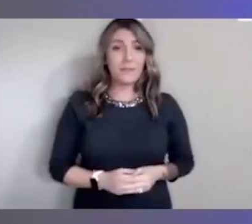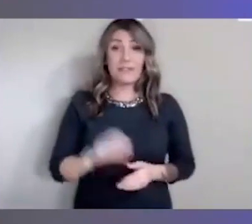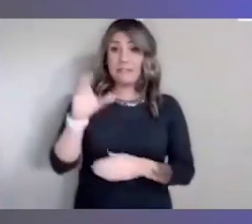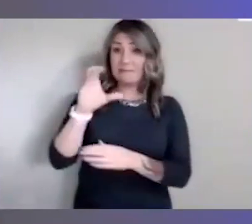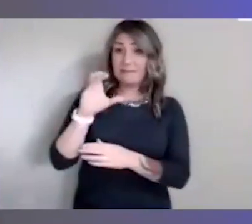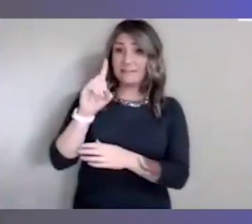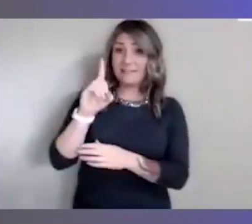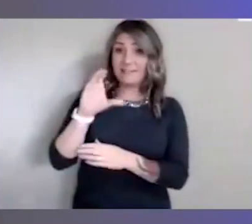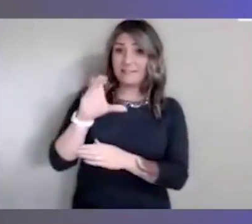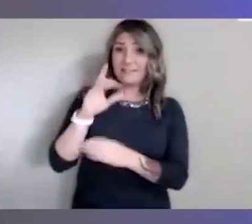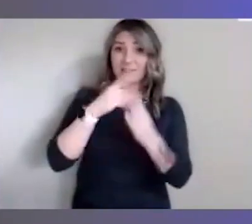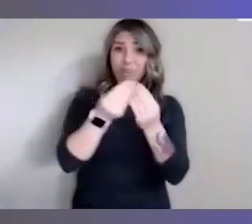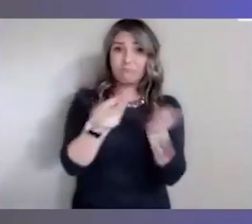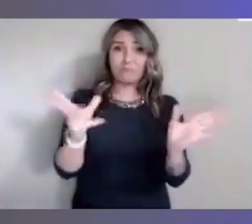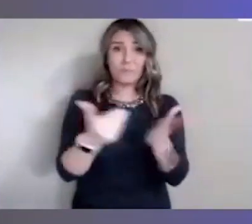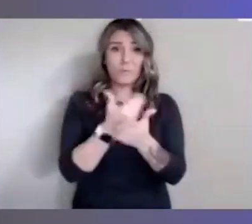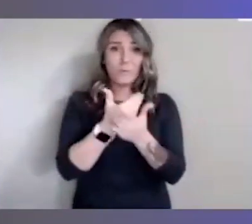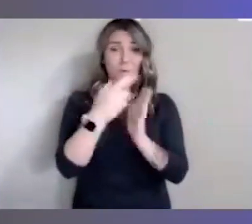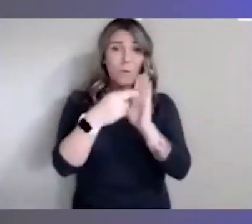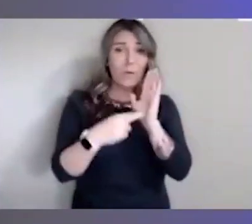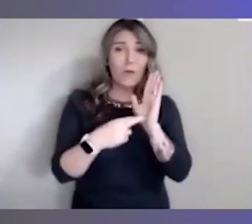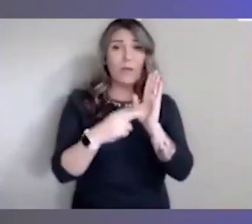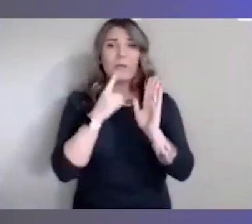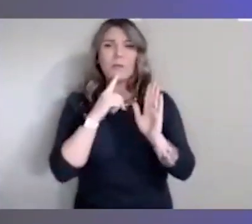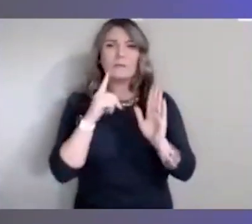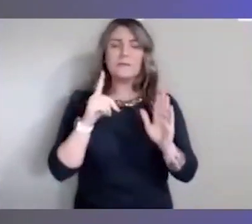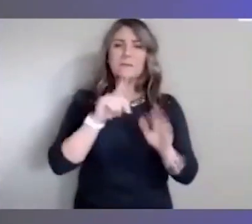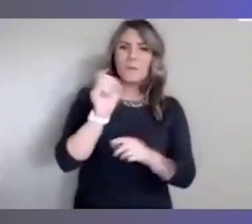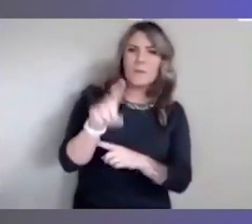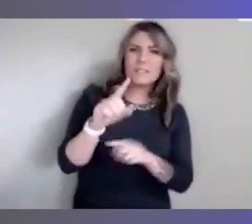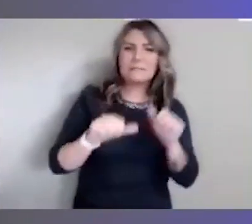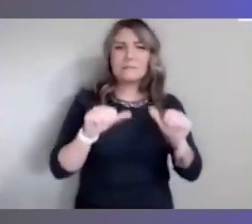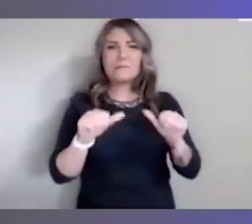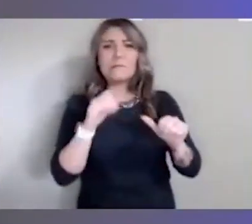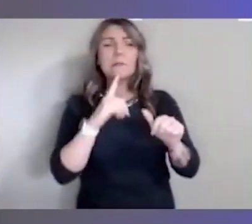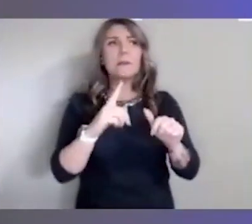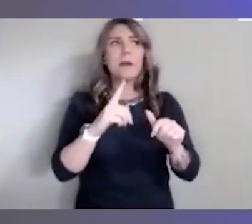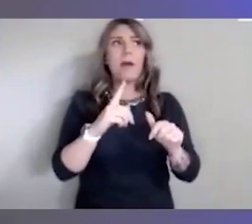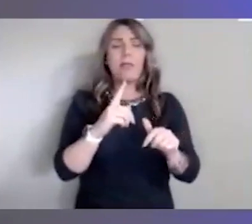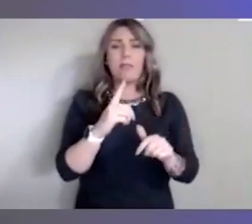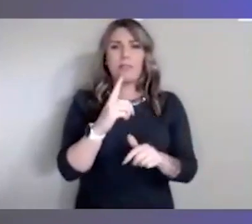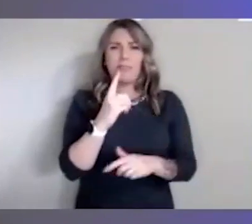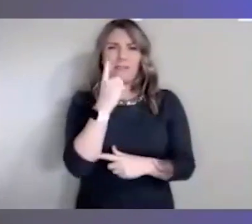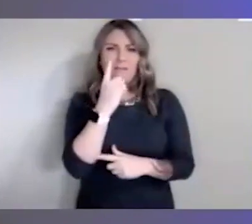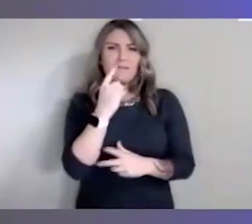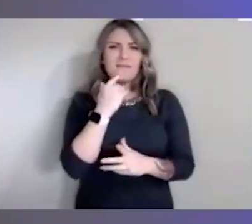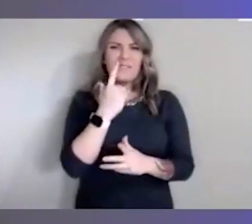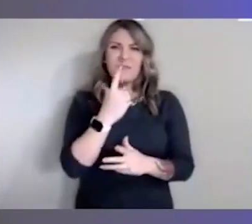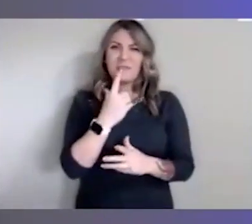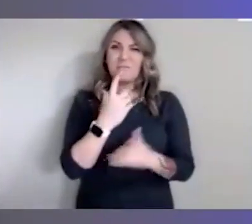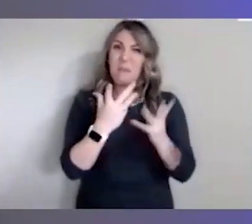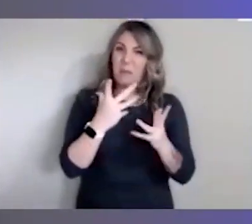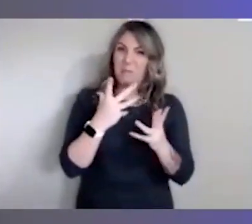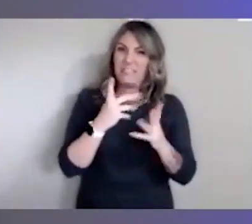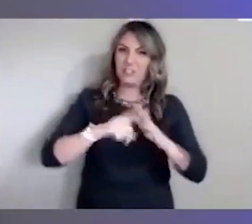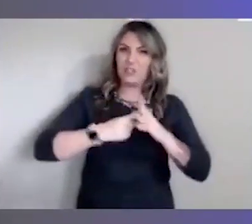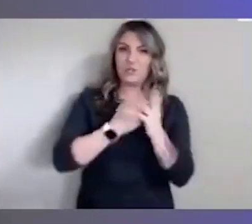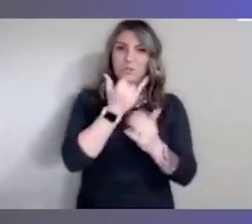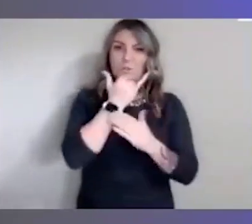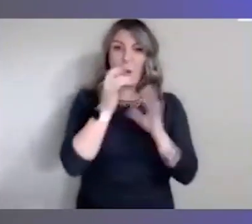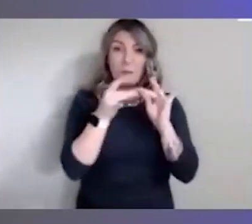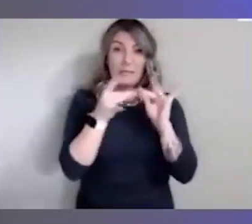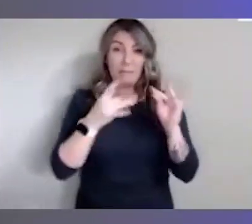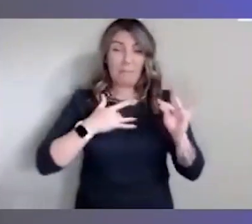new guidelines, there was some question. Frankly, I think it signaled some wrong messages, and that was my concern. That